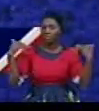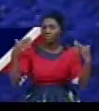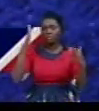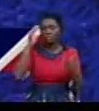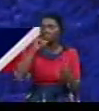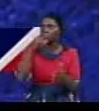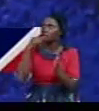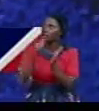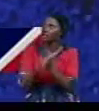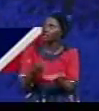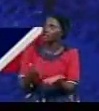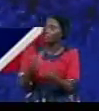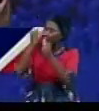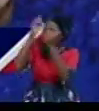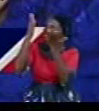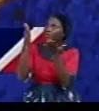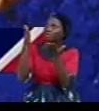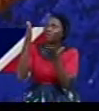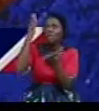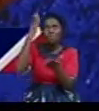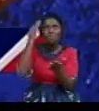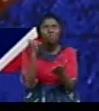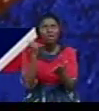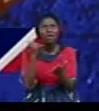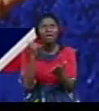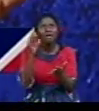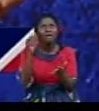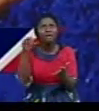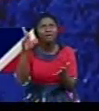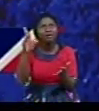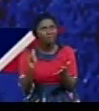father why Mary